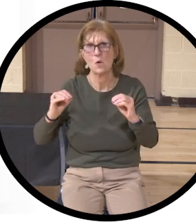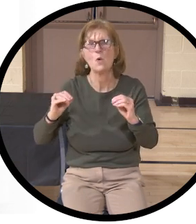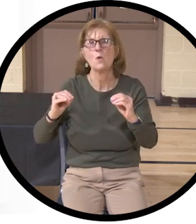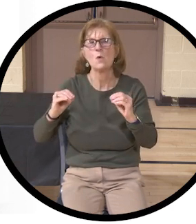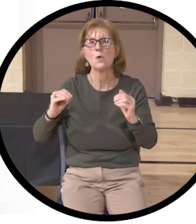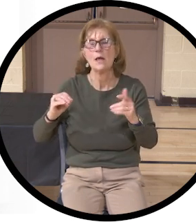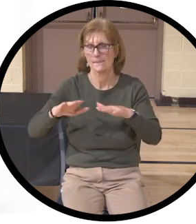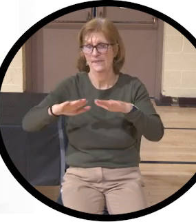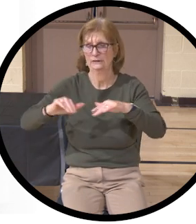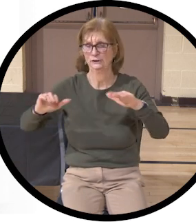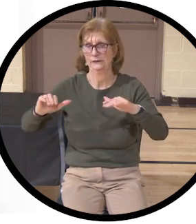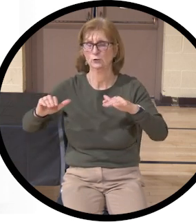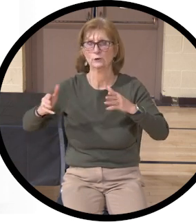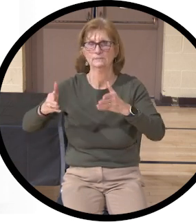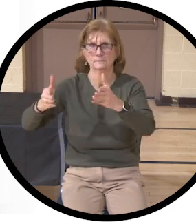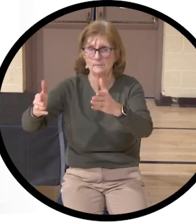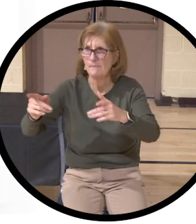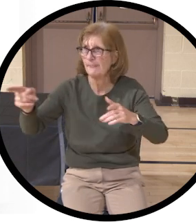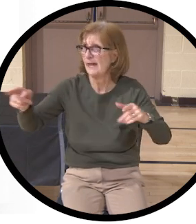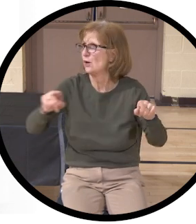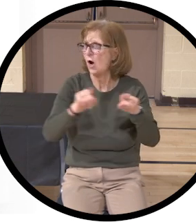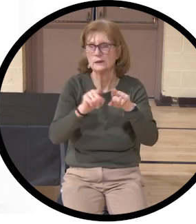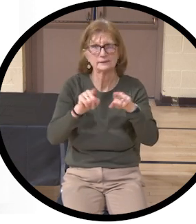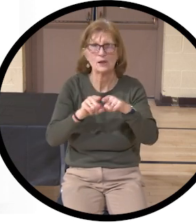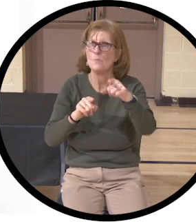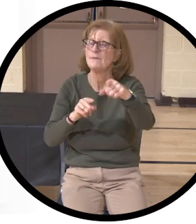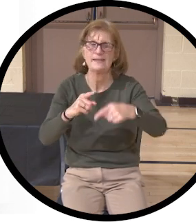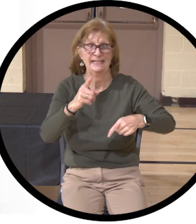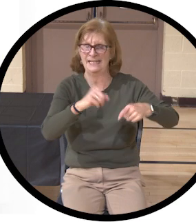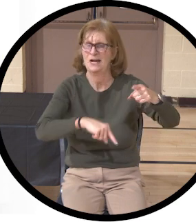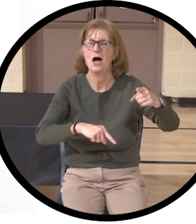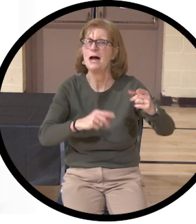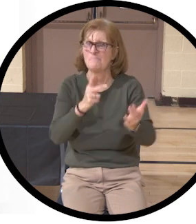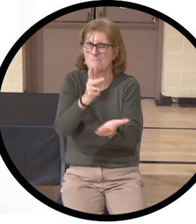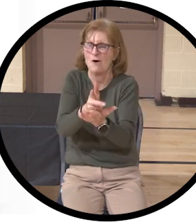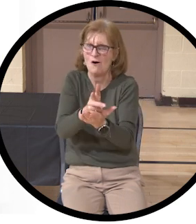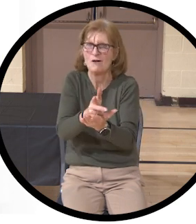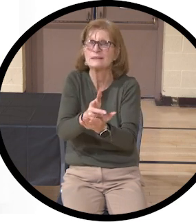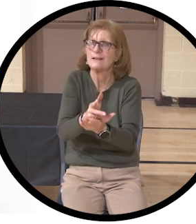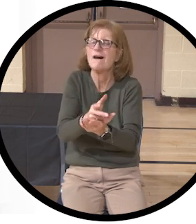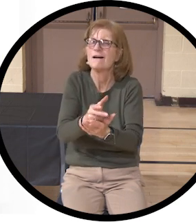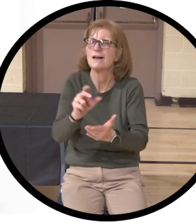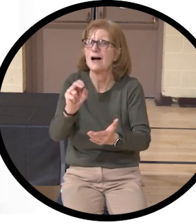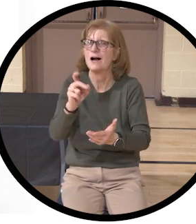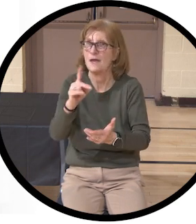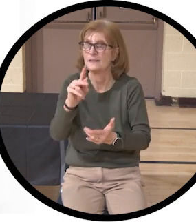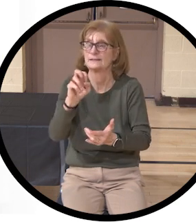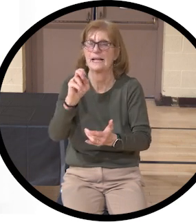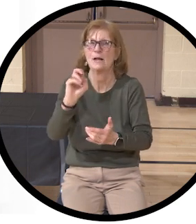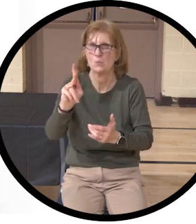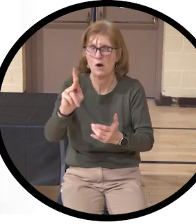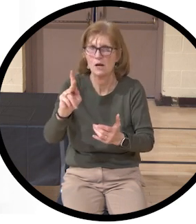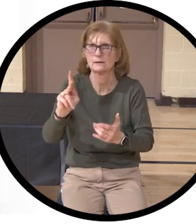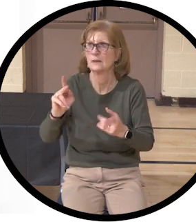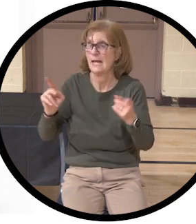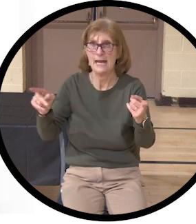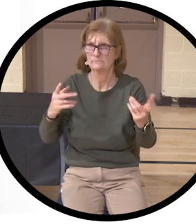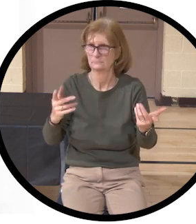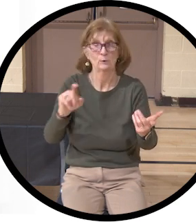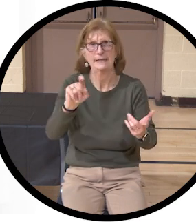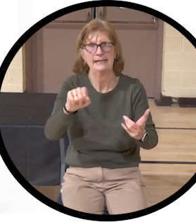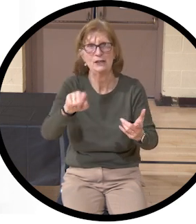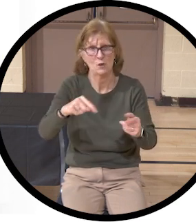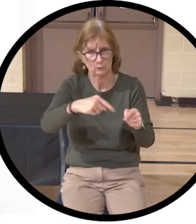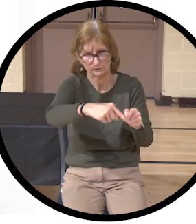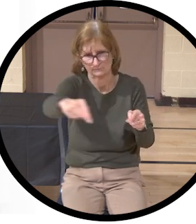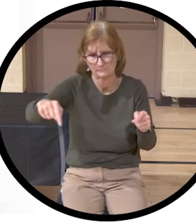people are not able to park on the sidewalk or park in those bump outs as they approach these intersections, because we need those sight lines to be, like we were talking earlier,